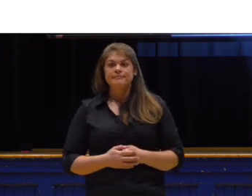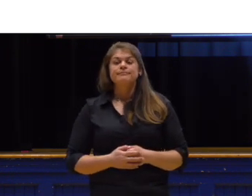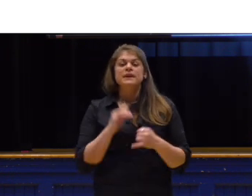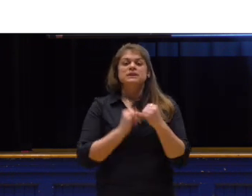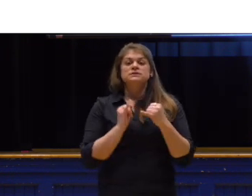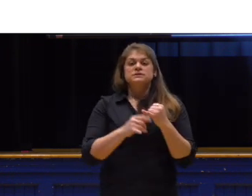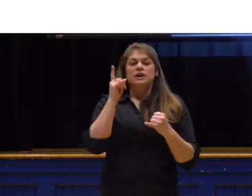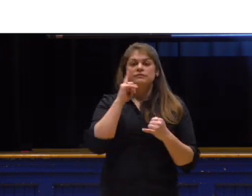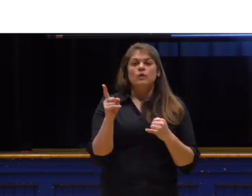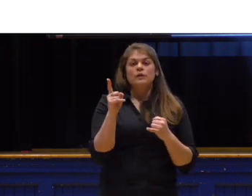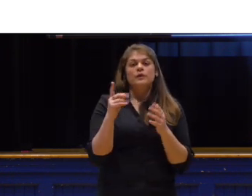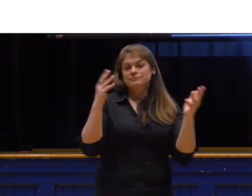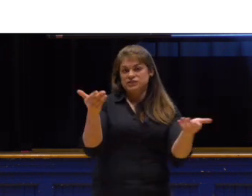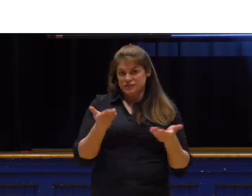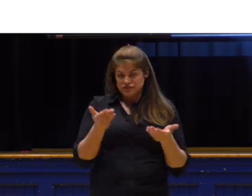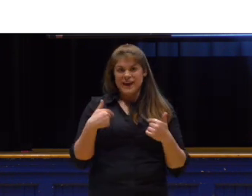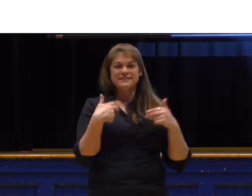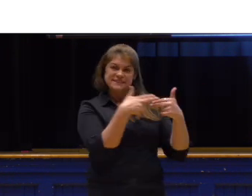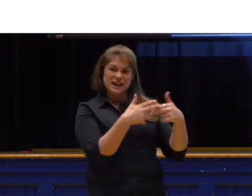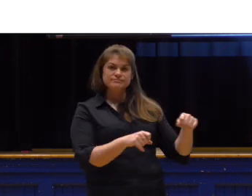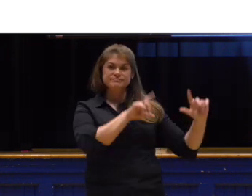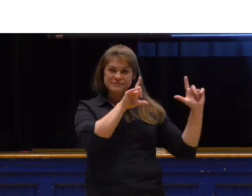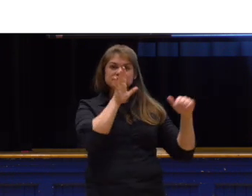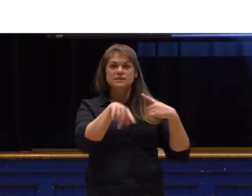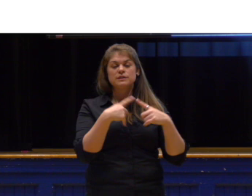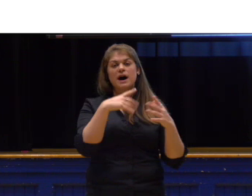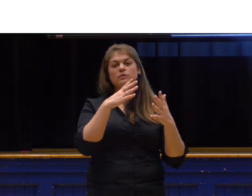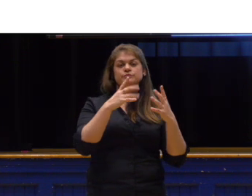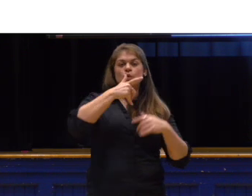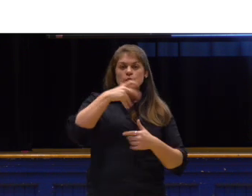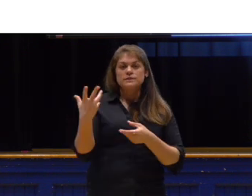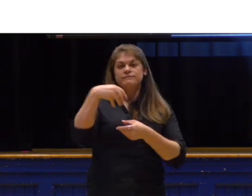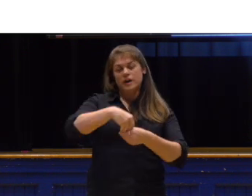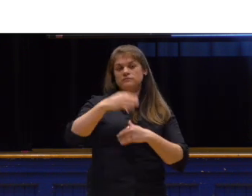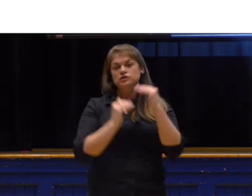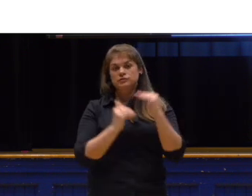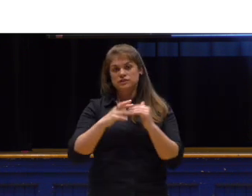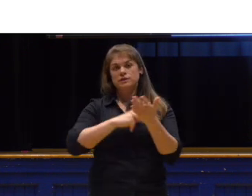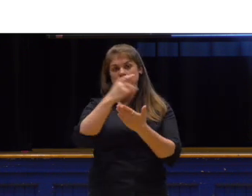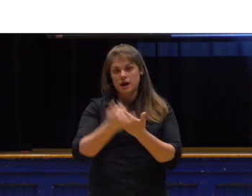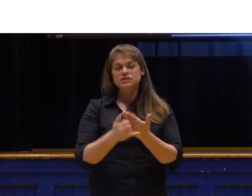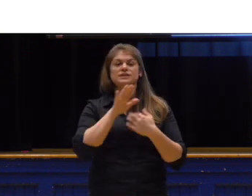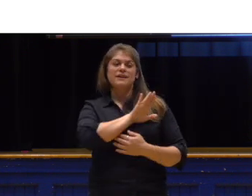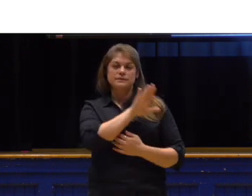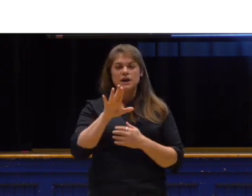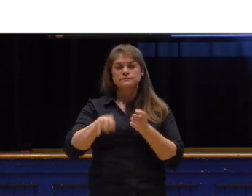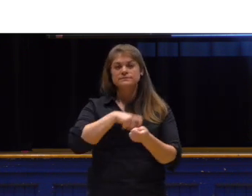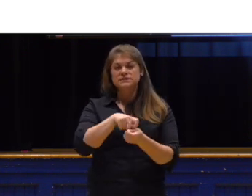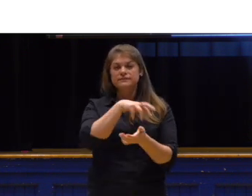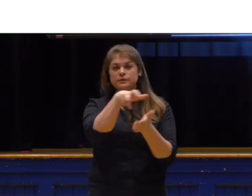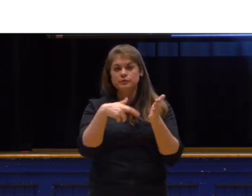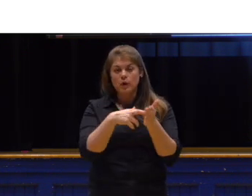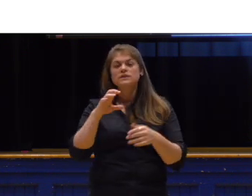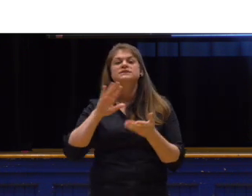Finally, for project introductions, this slide explains the different entities involved in the construction of the project and their specific role. The